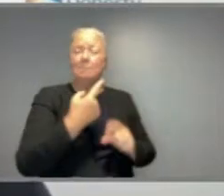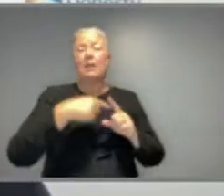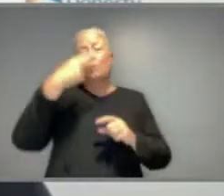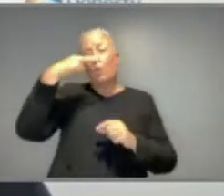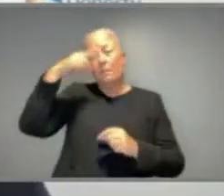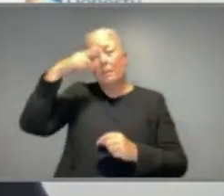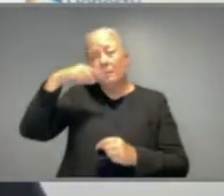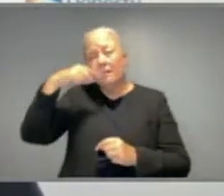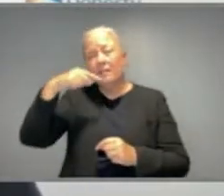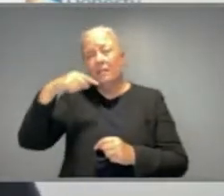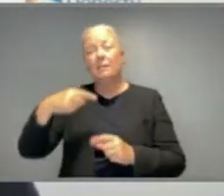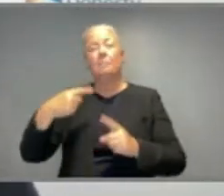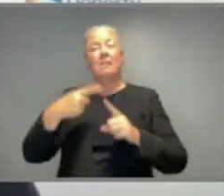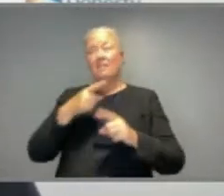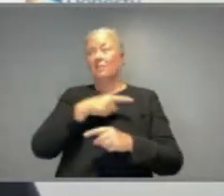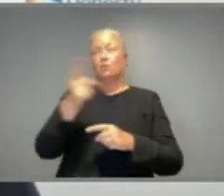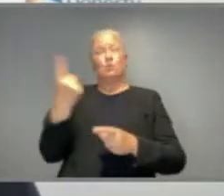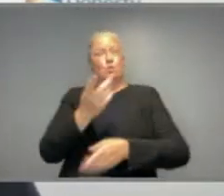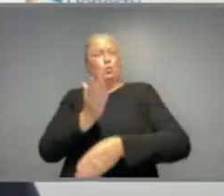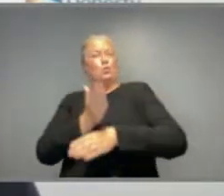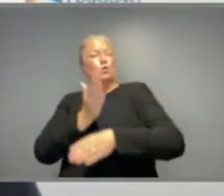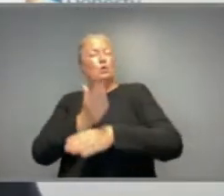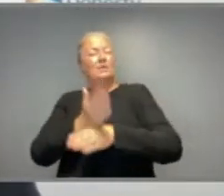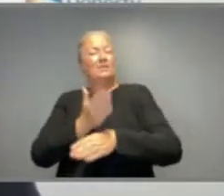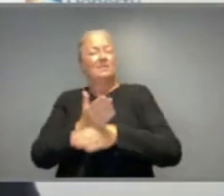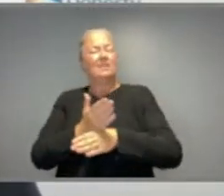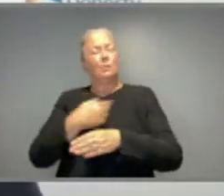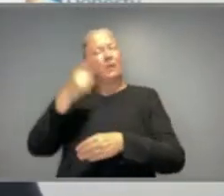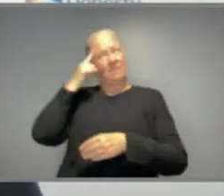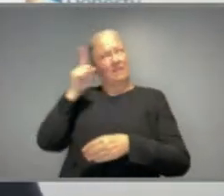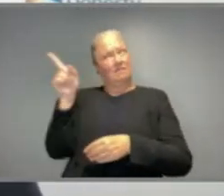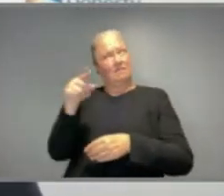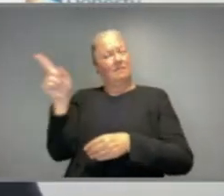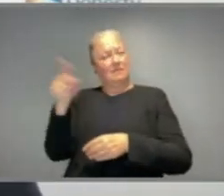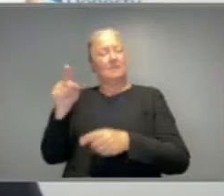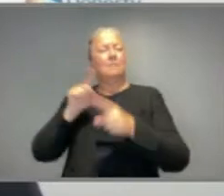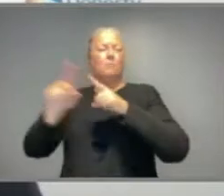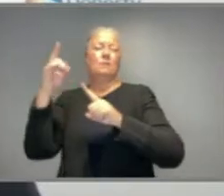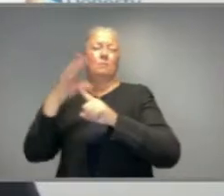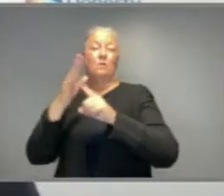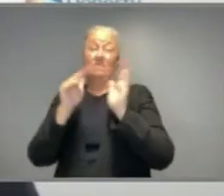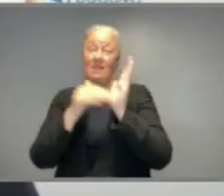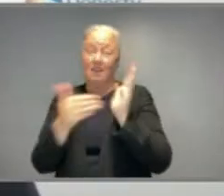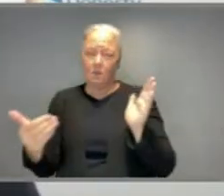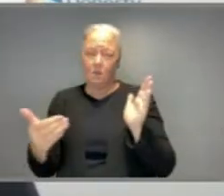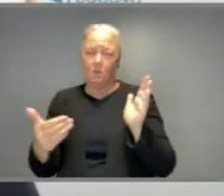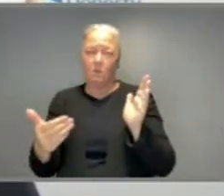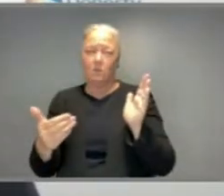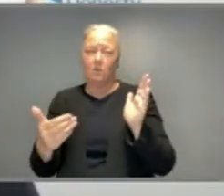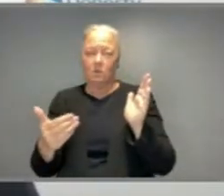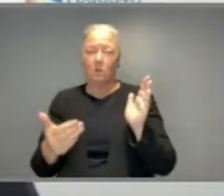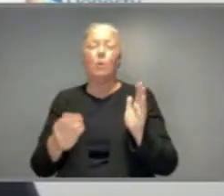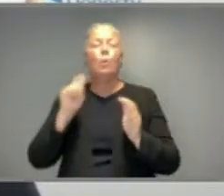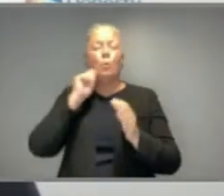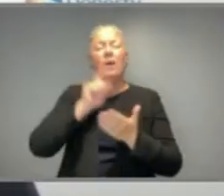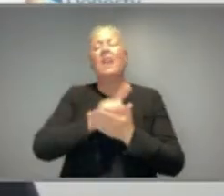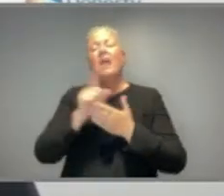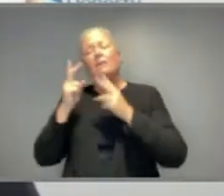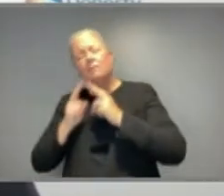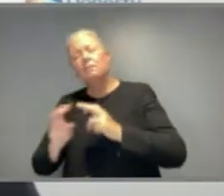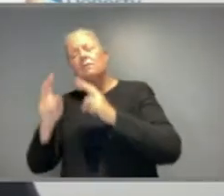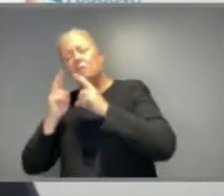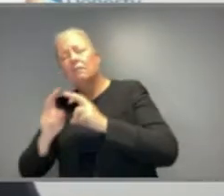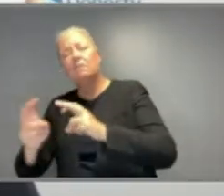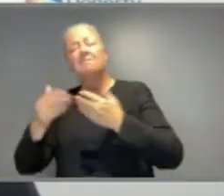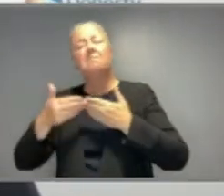and the working age people, we believe to be the best strategy at this time. And we will have more evidence over the next 6 months about the